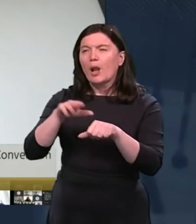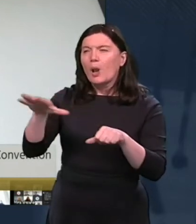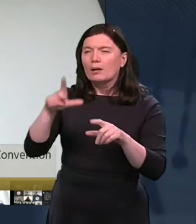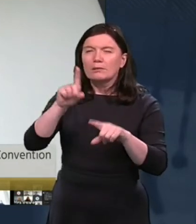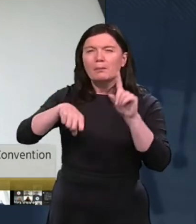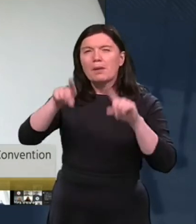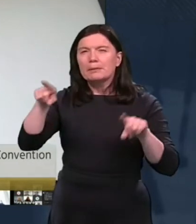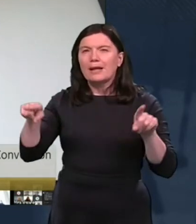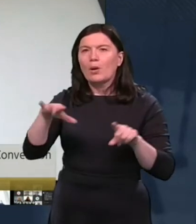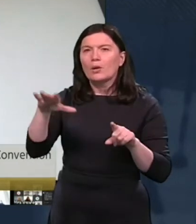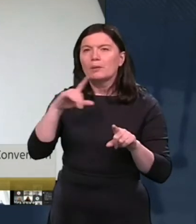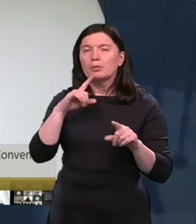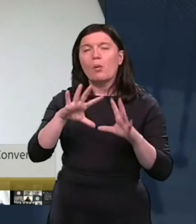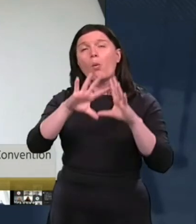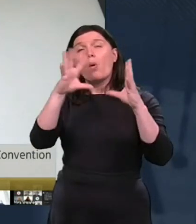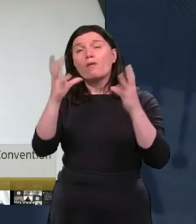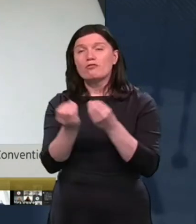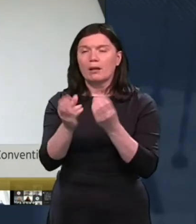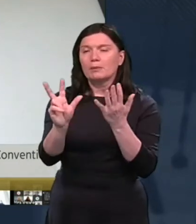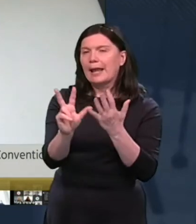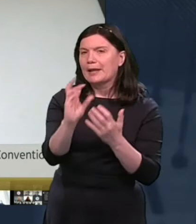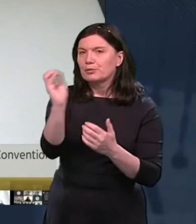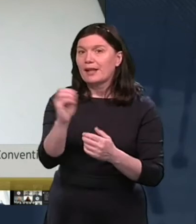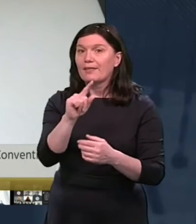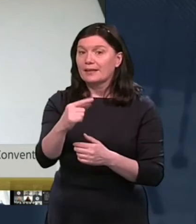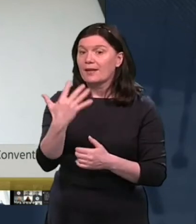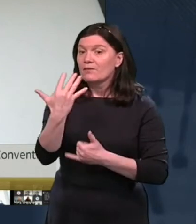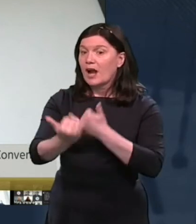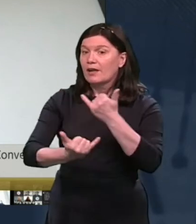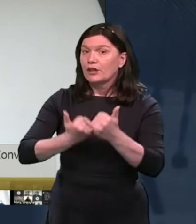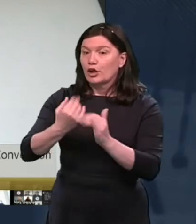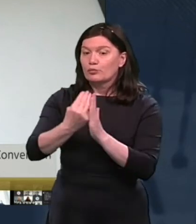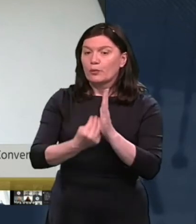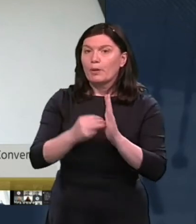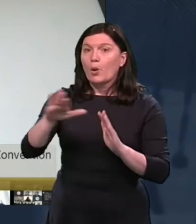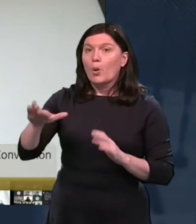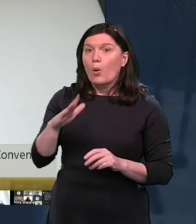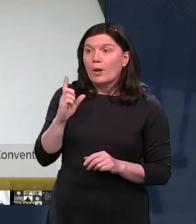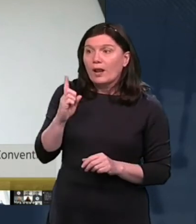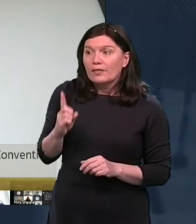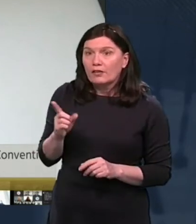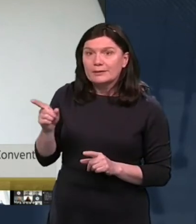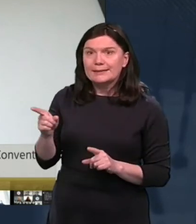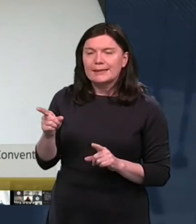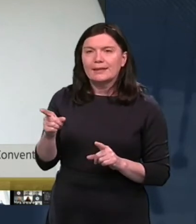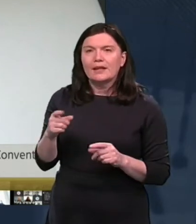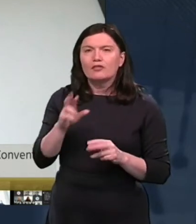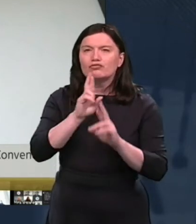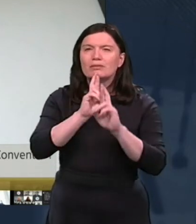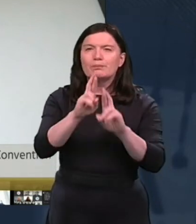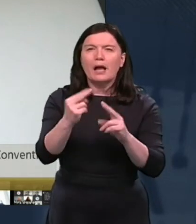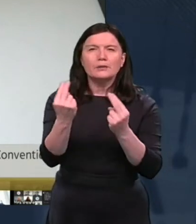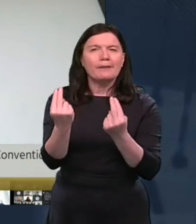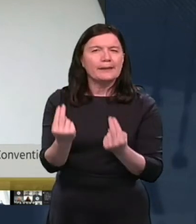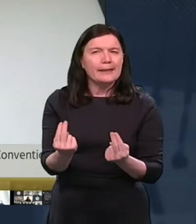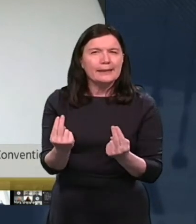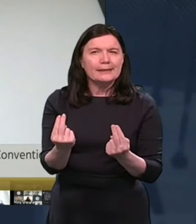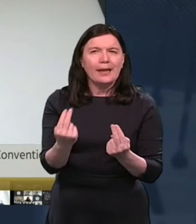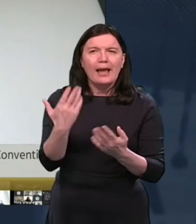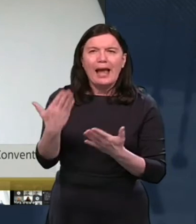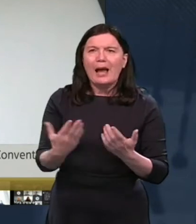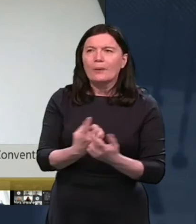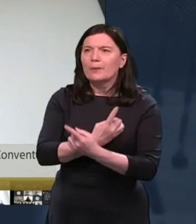that's five-year programme really is a local authority responding to the need and shaping on the ground how they deliver their